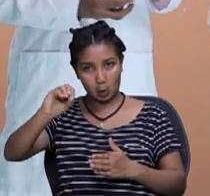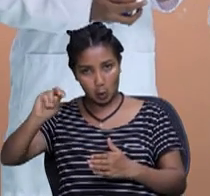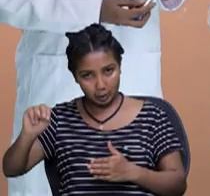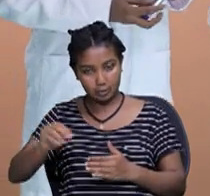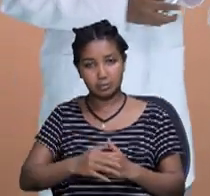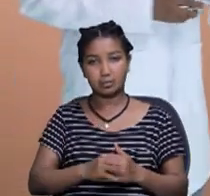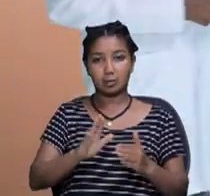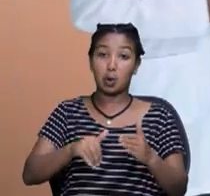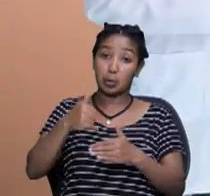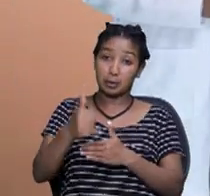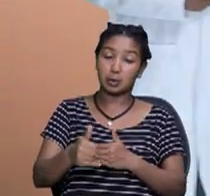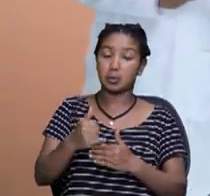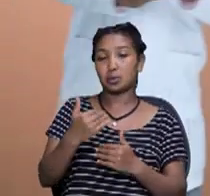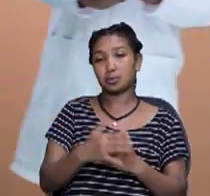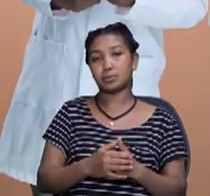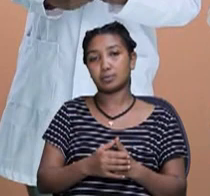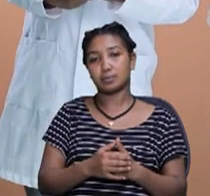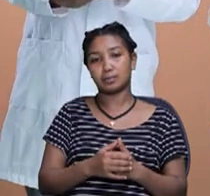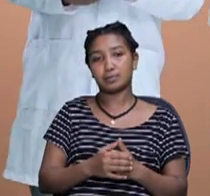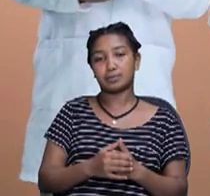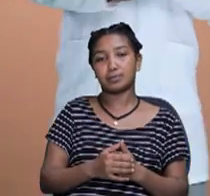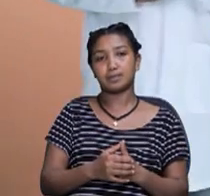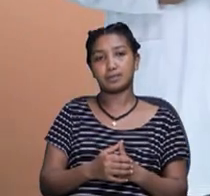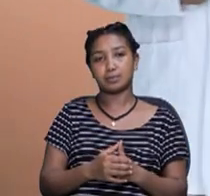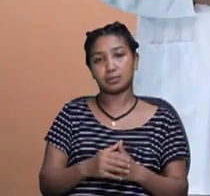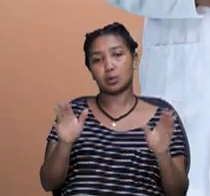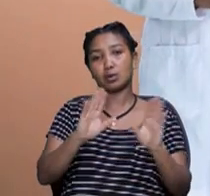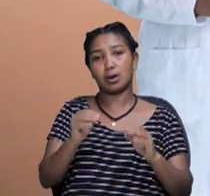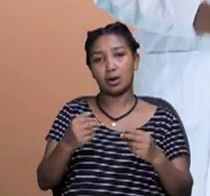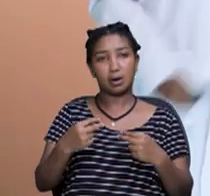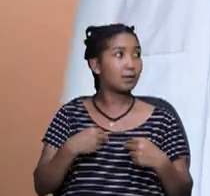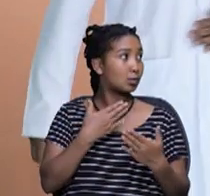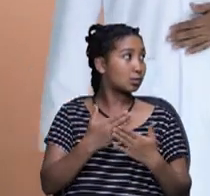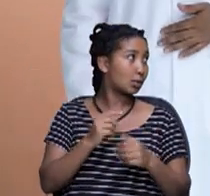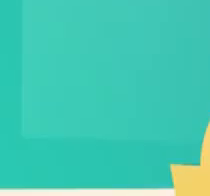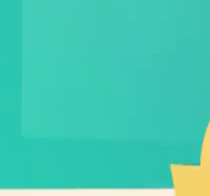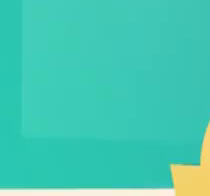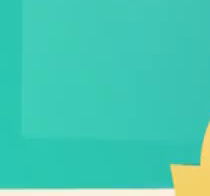We will meet on the next session on menstrual cycle. Goodbye. Have a nice day.